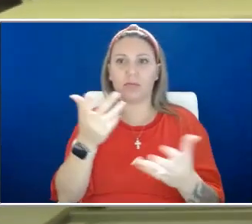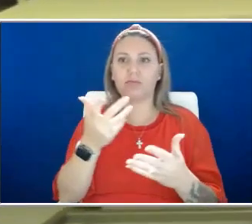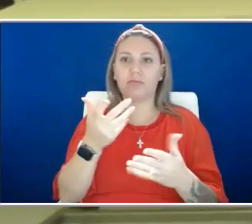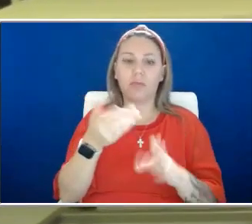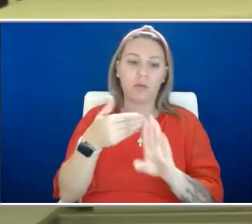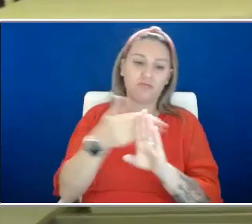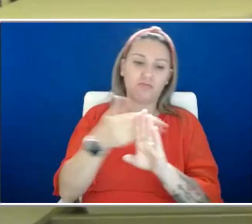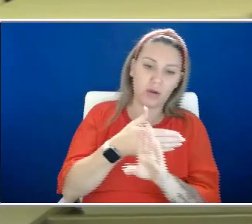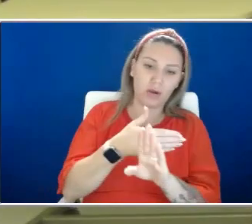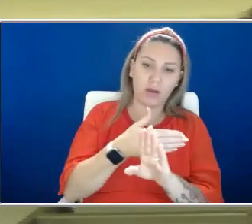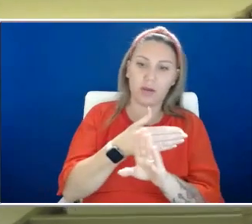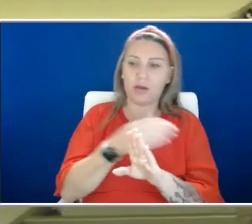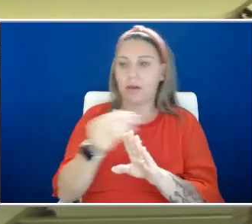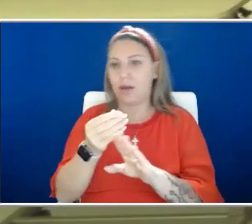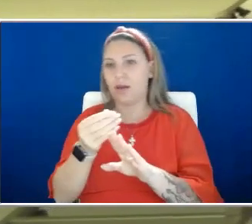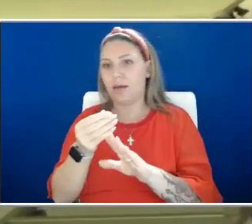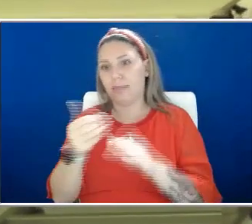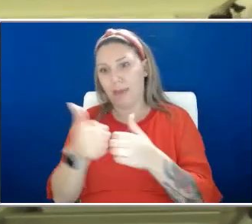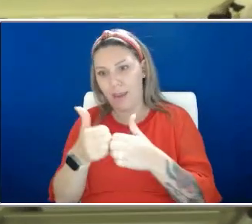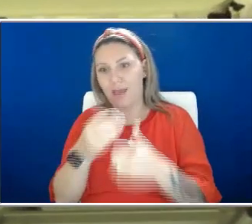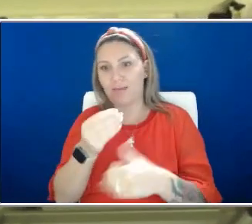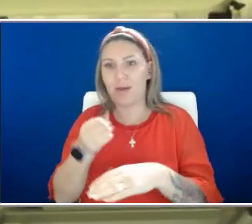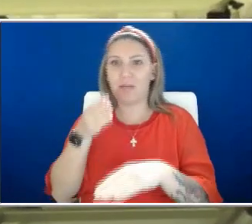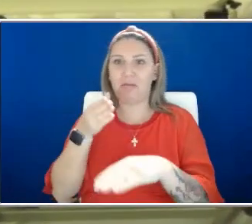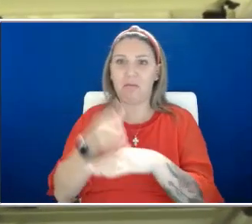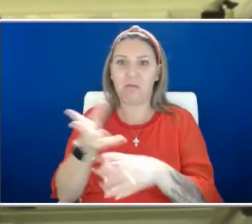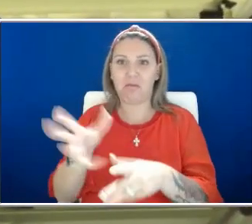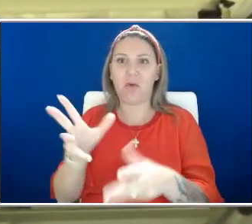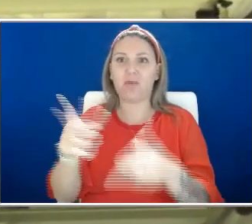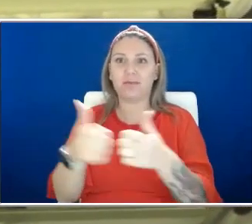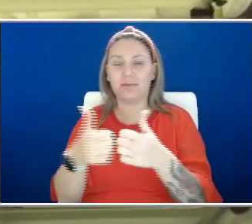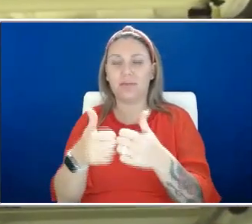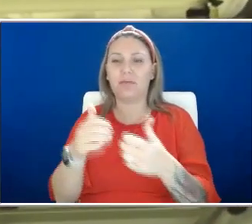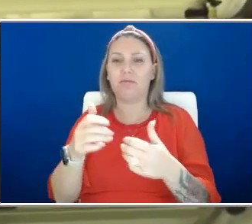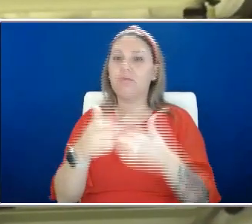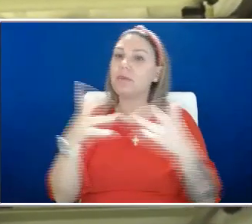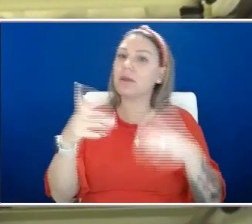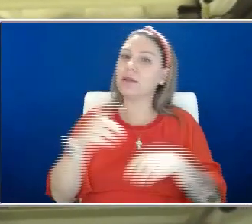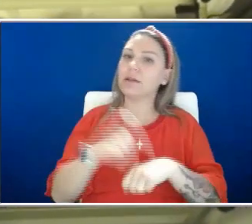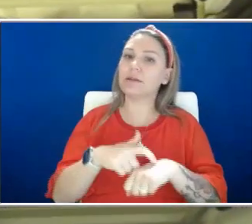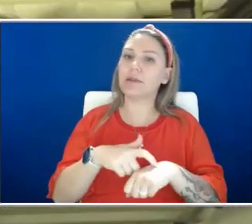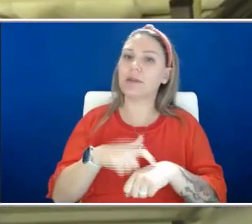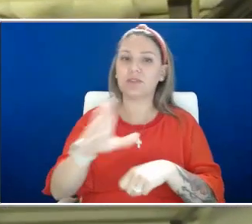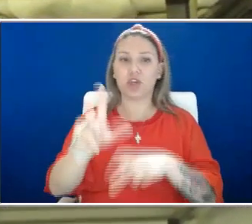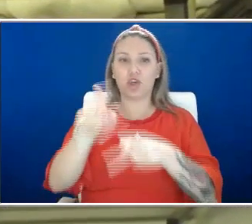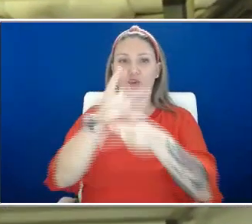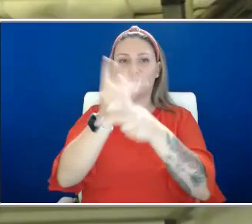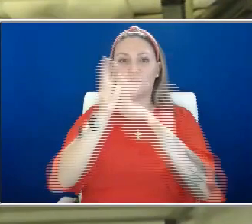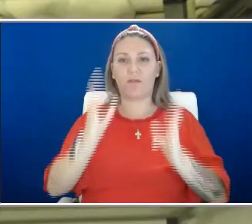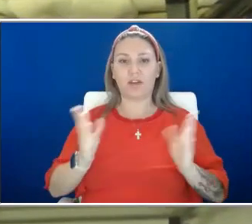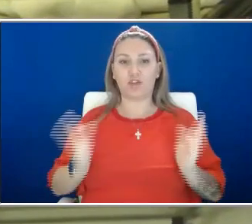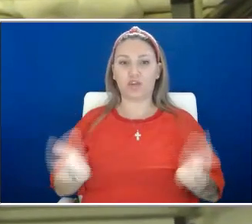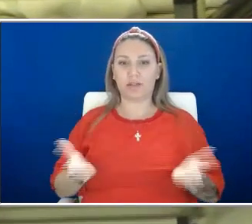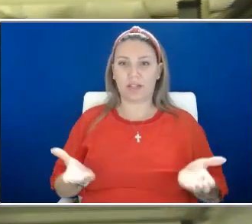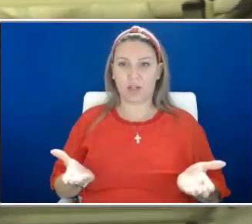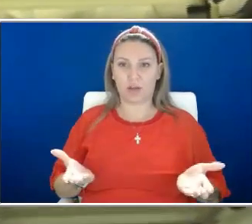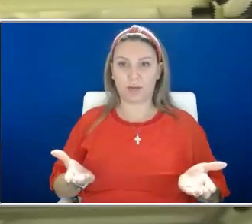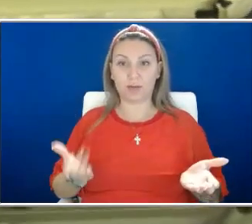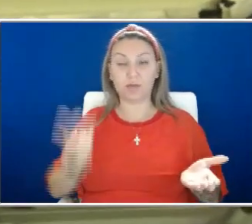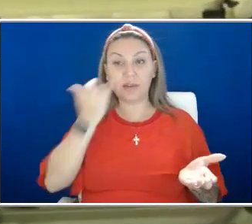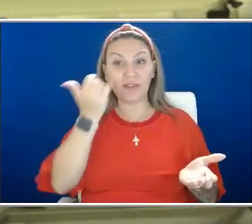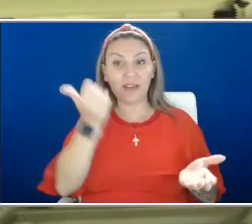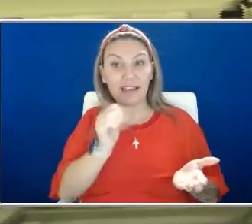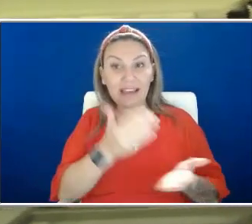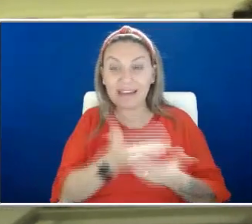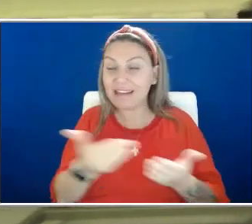game and the post game, and a lot of times one of their supervisors is right here. So if anything comes